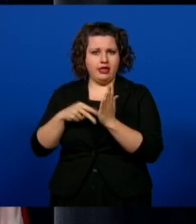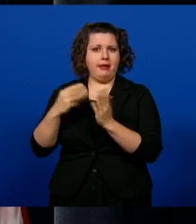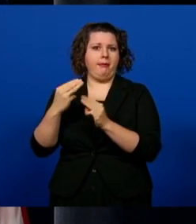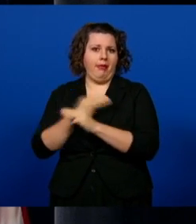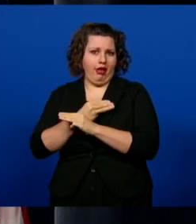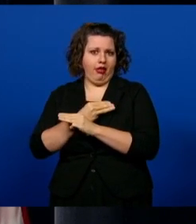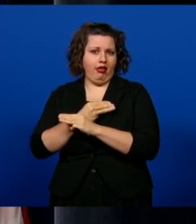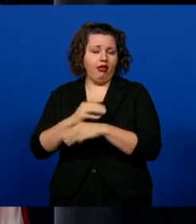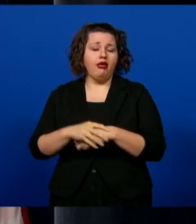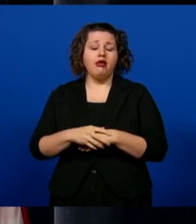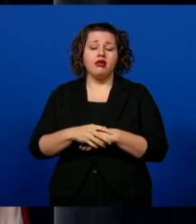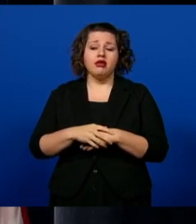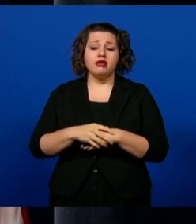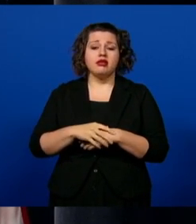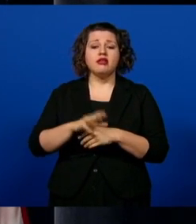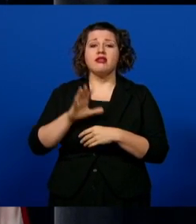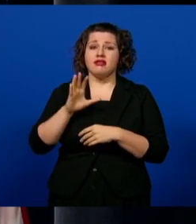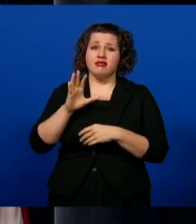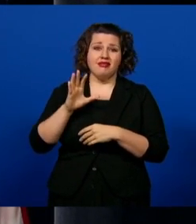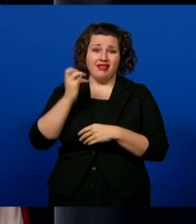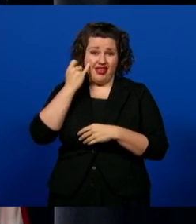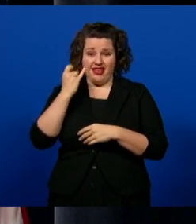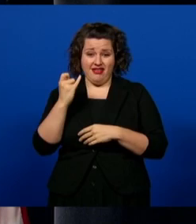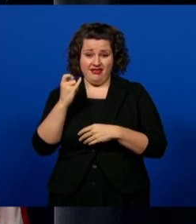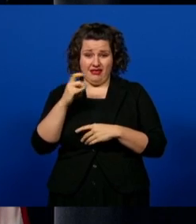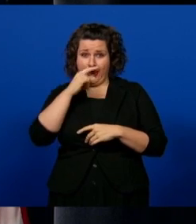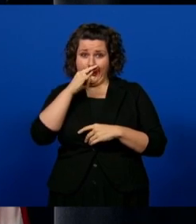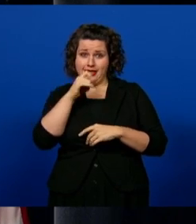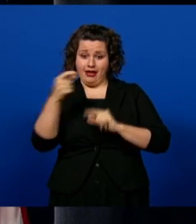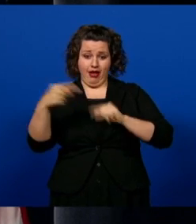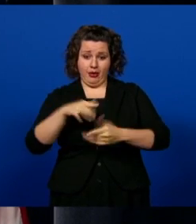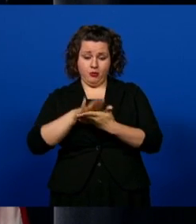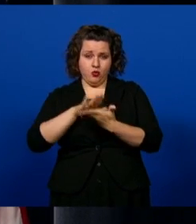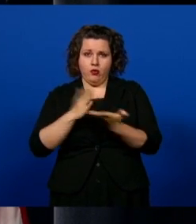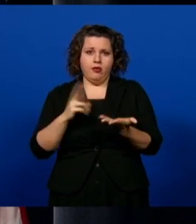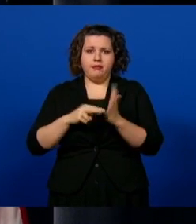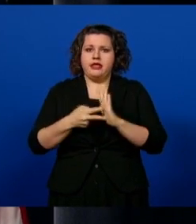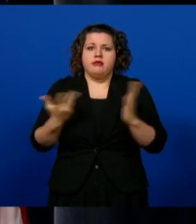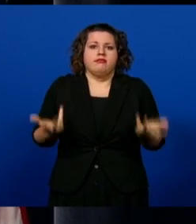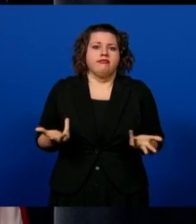the things that can't happen if we don't have our kids at school.